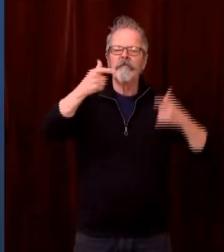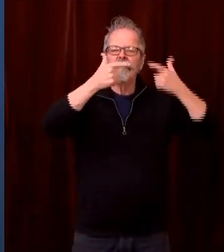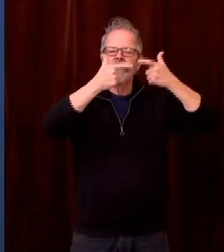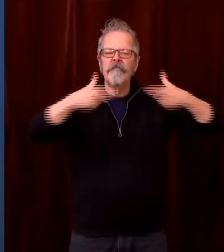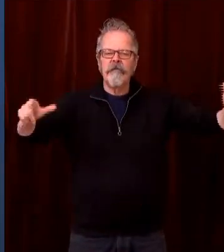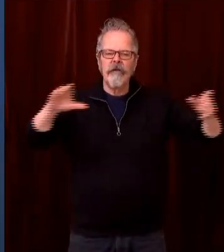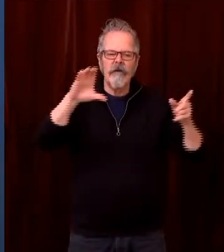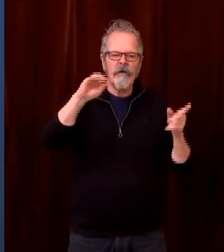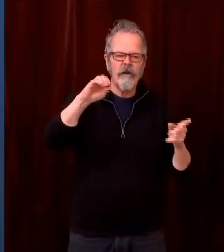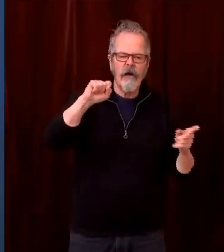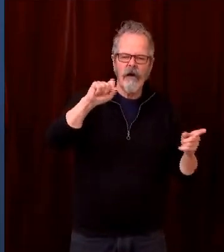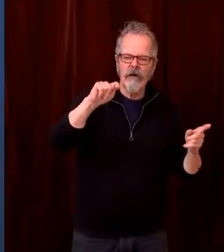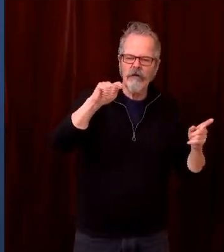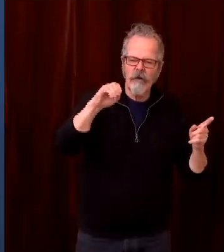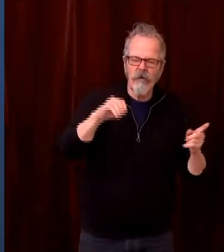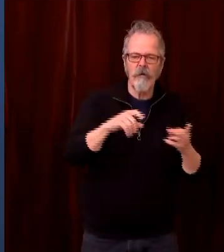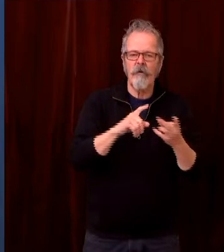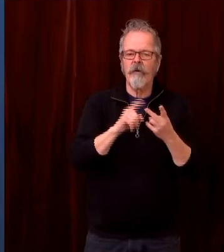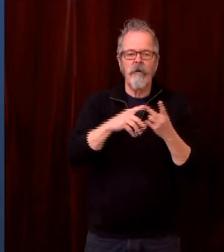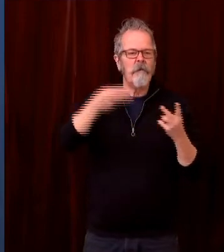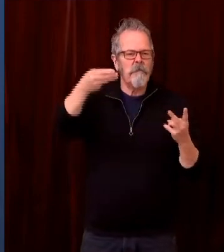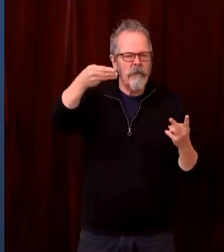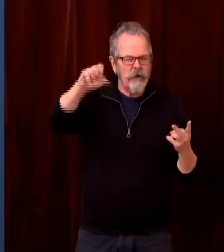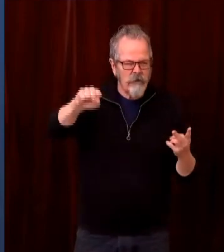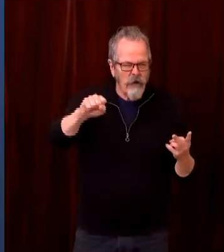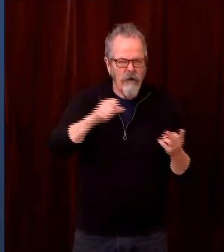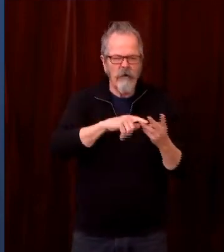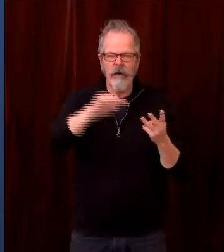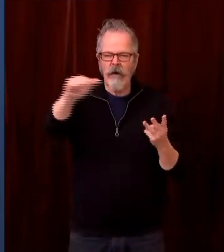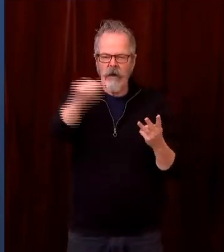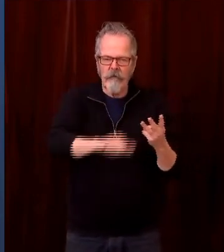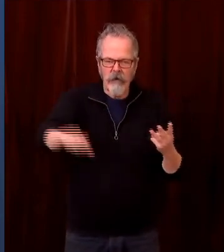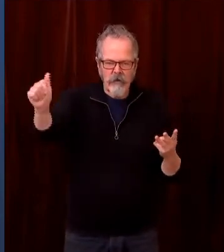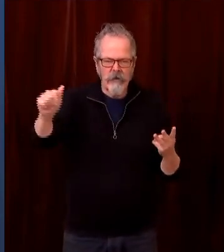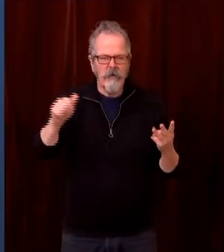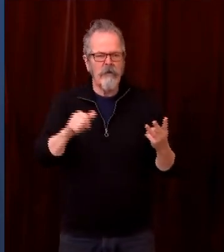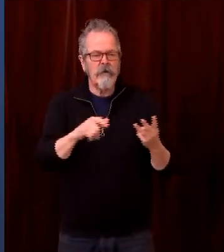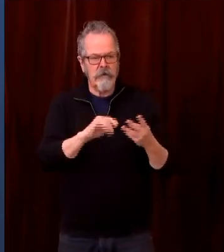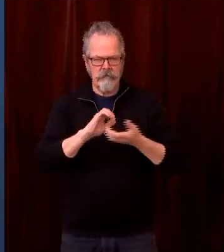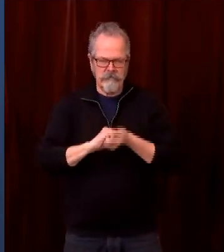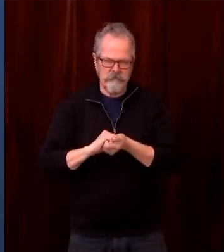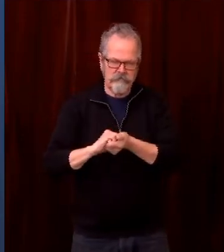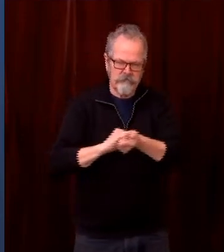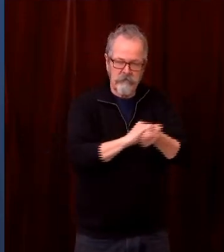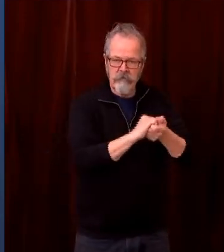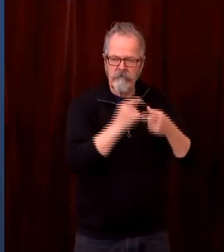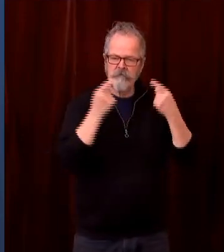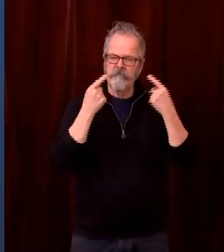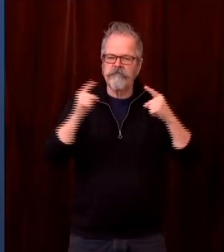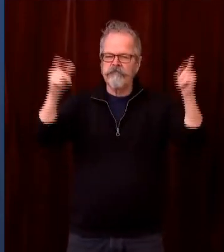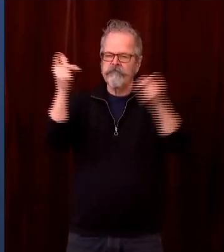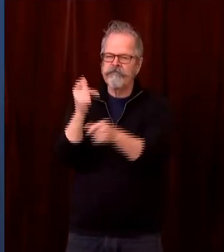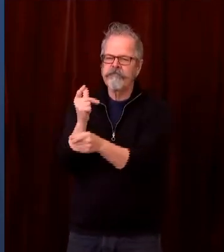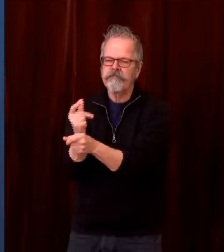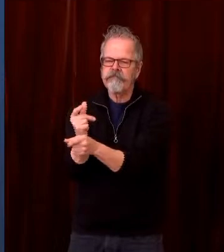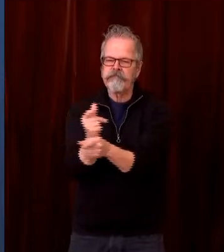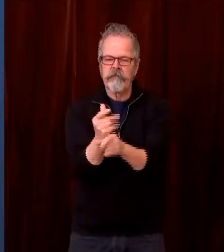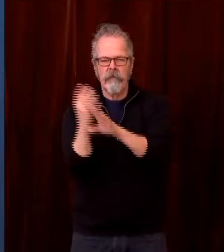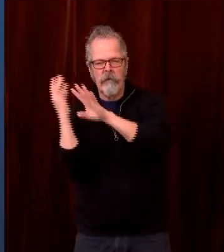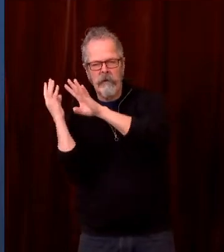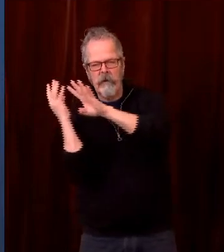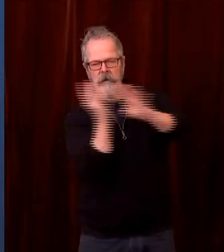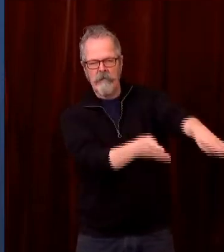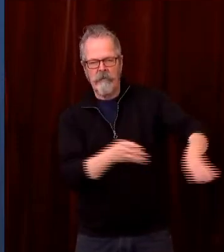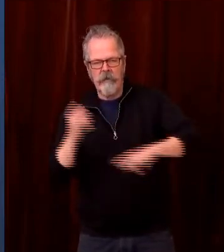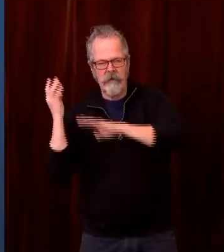communities across the state of Washington, for which we are very appreciative. You are witnessing communities coming together